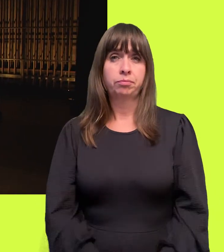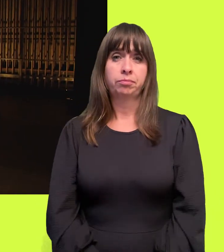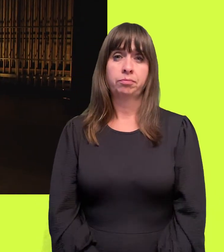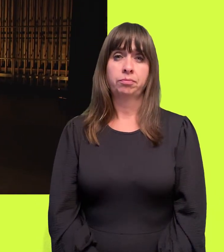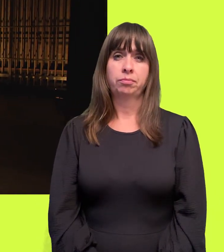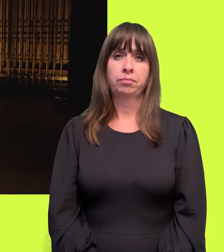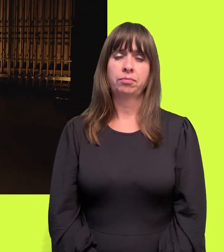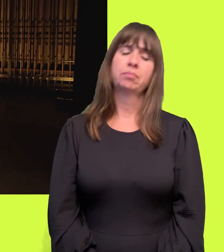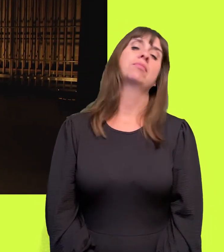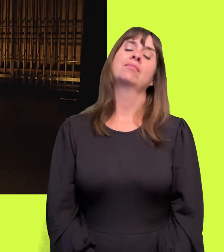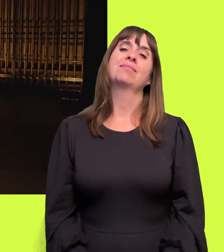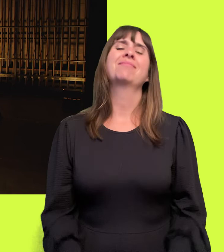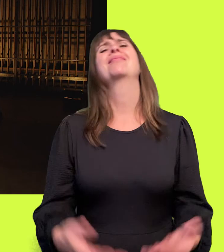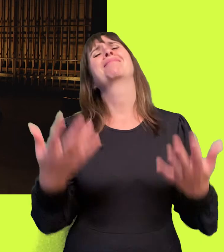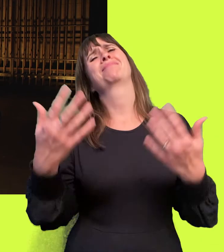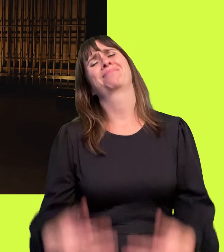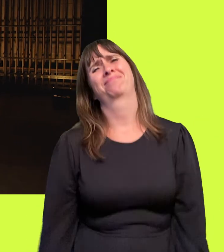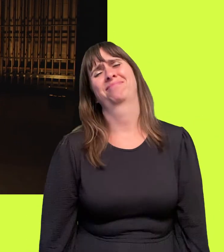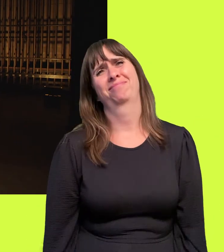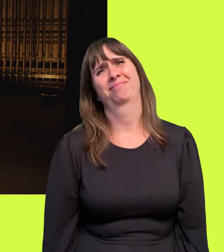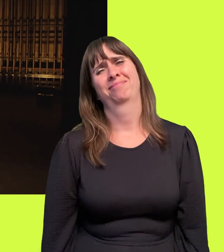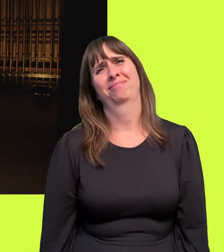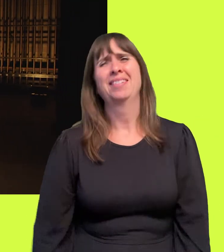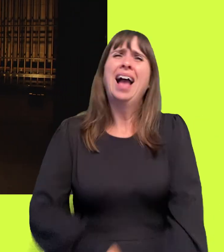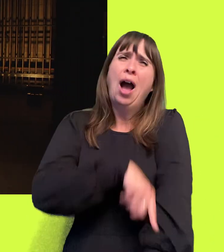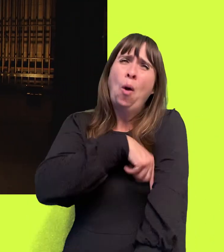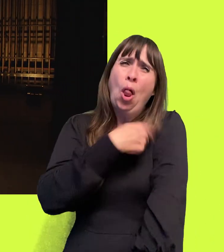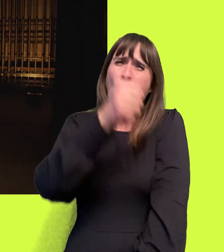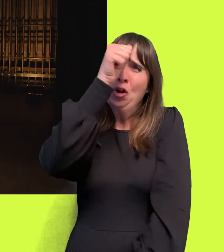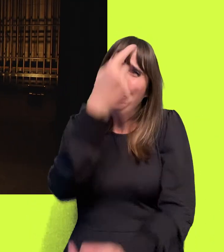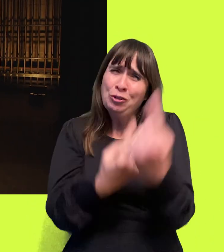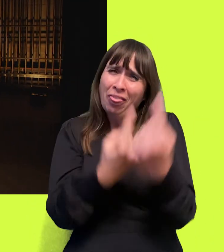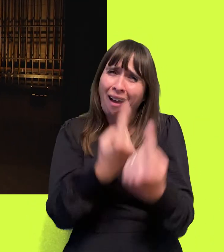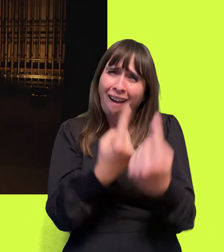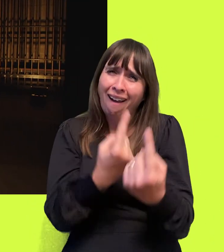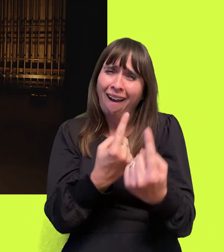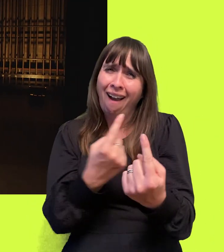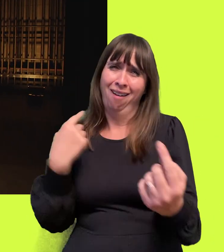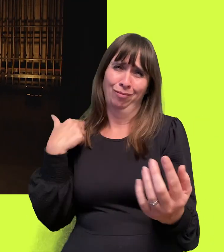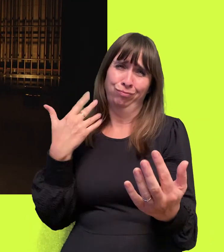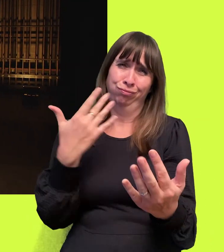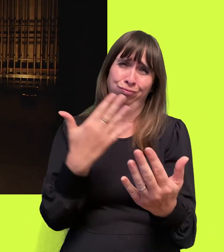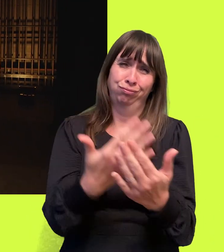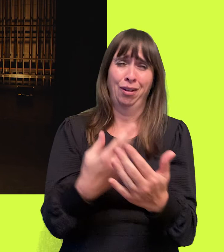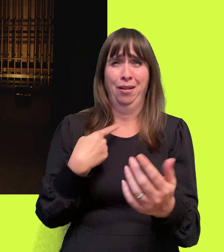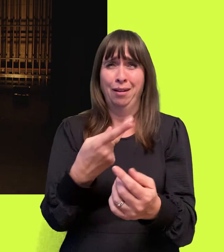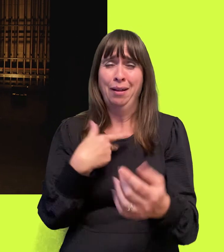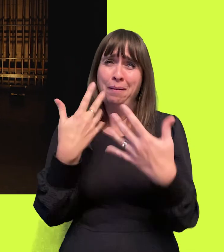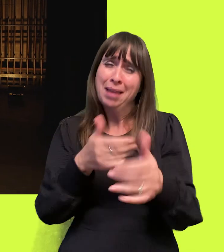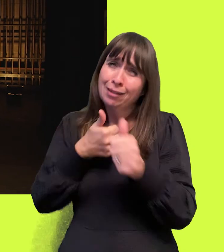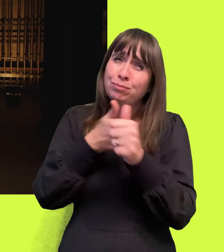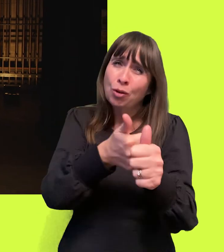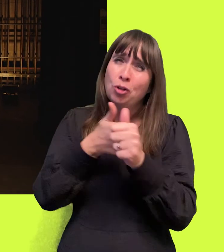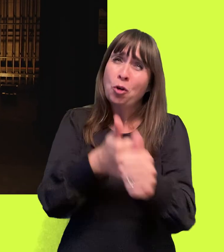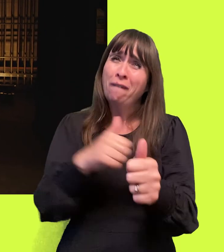Yeah, I mean, come on. How long have we known each other? How long have we always